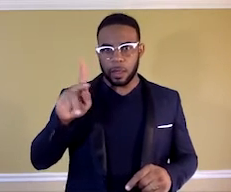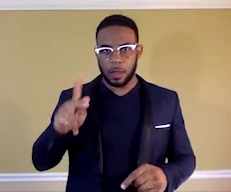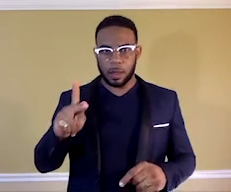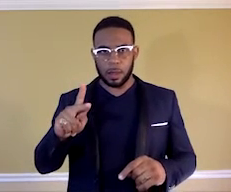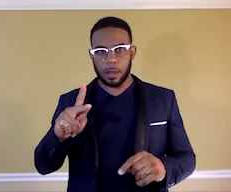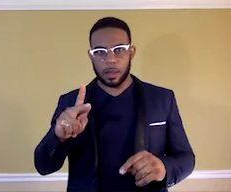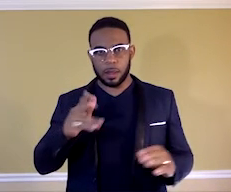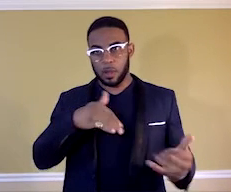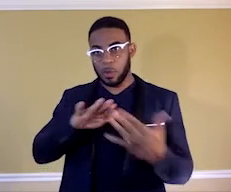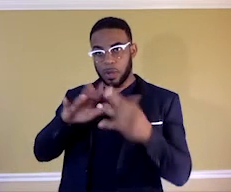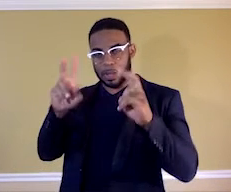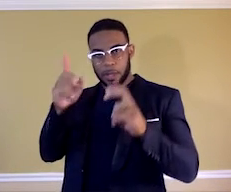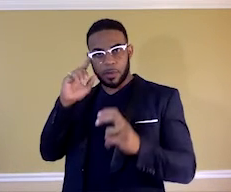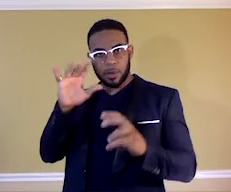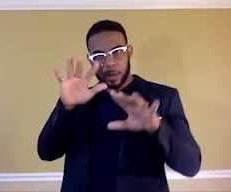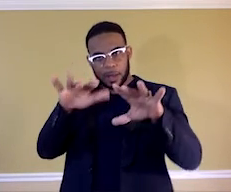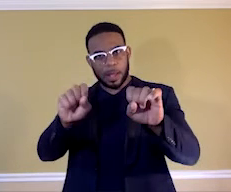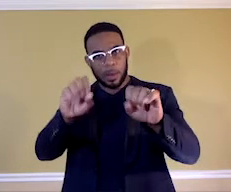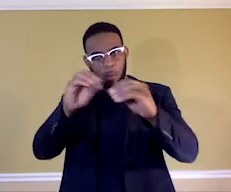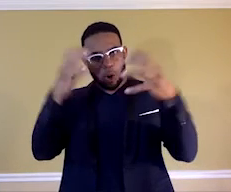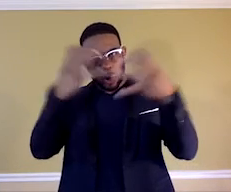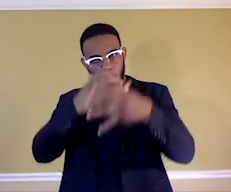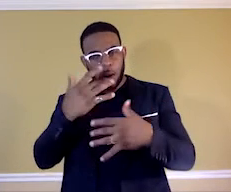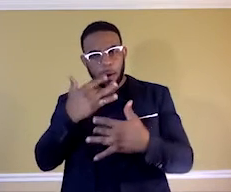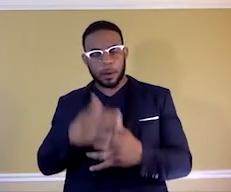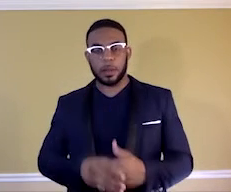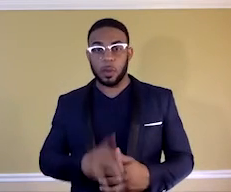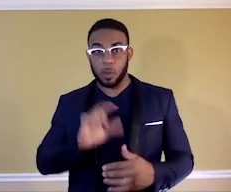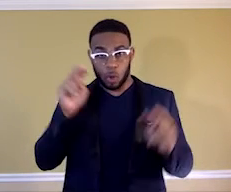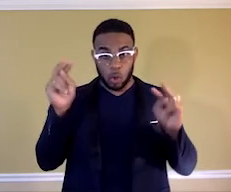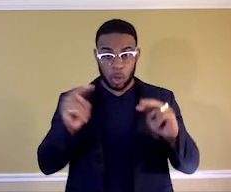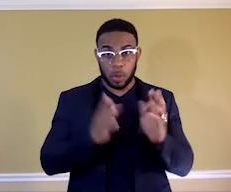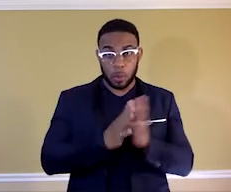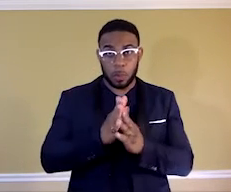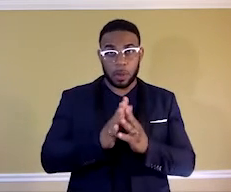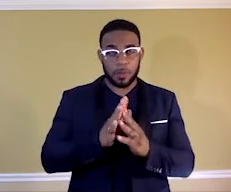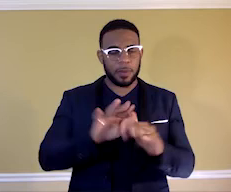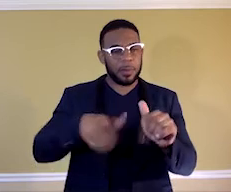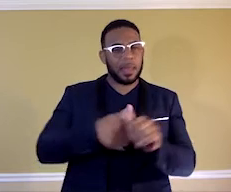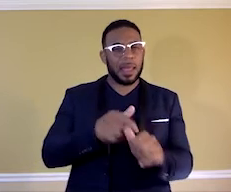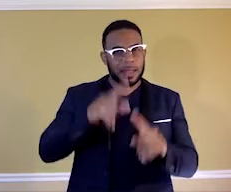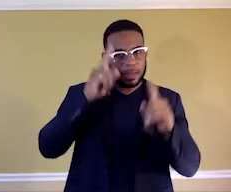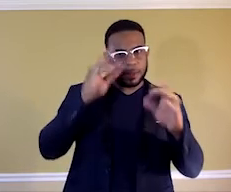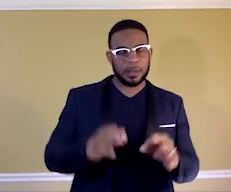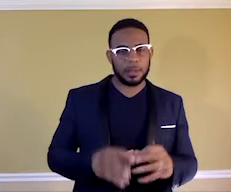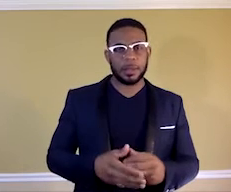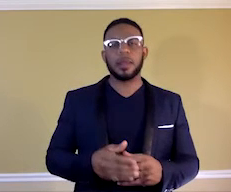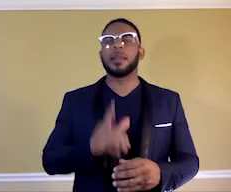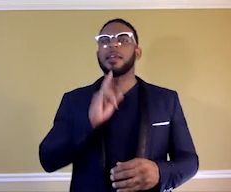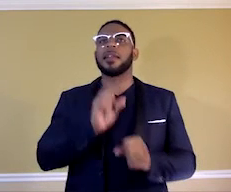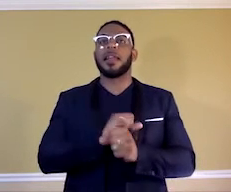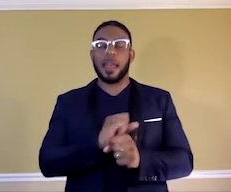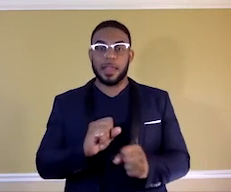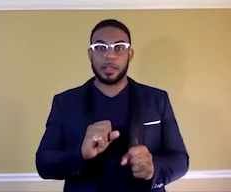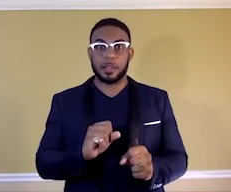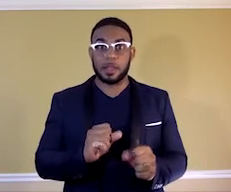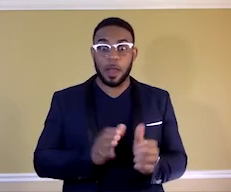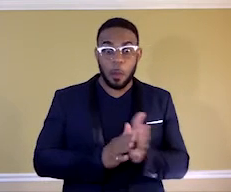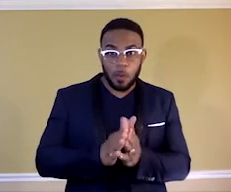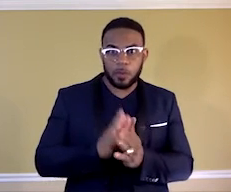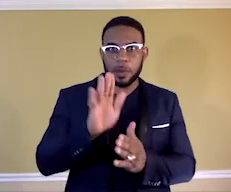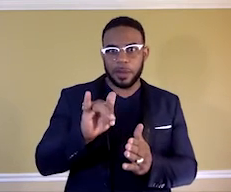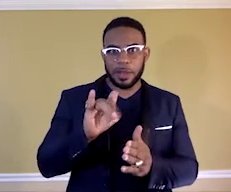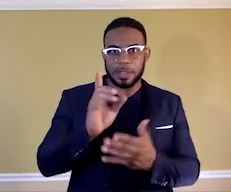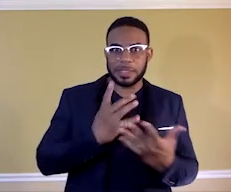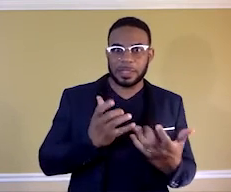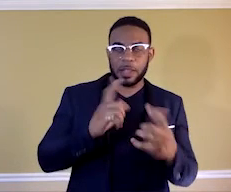attempted to address the issue of capturing darker colors. When you look at the motivations behind this decision, it was actually motivated by